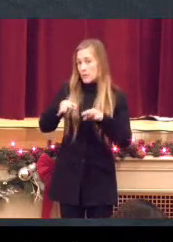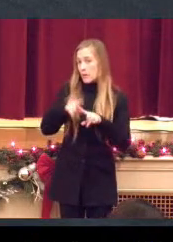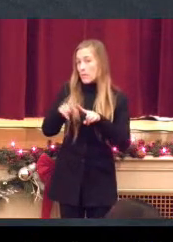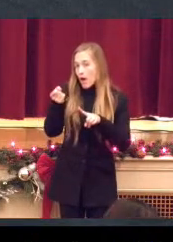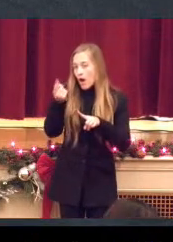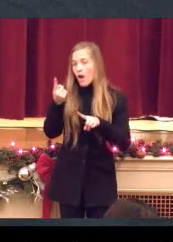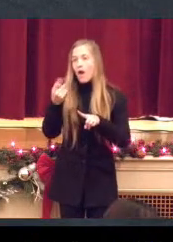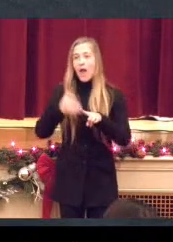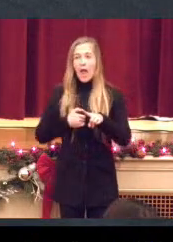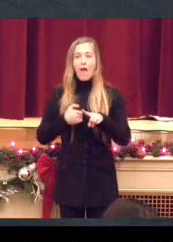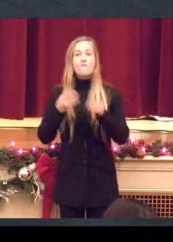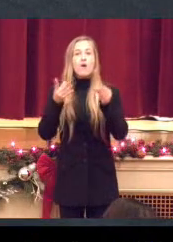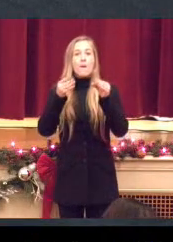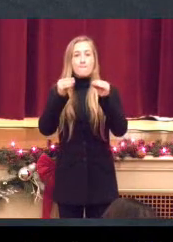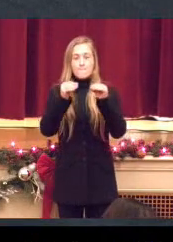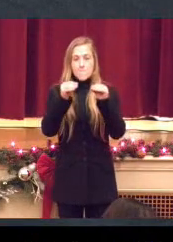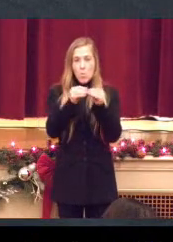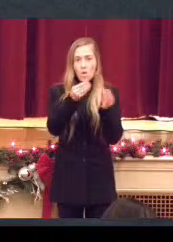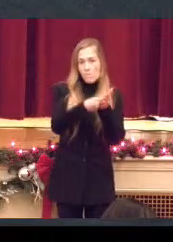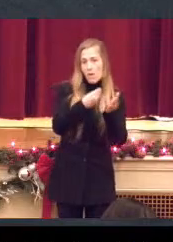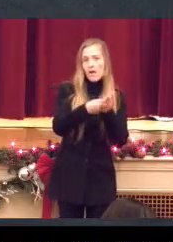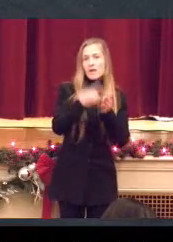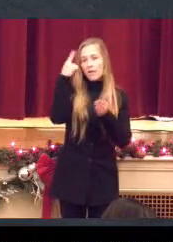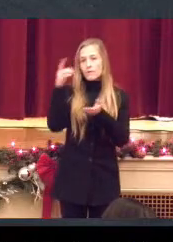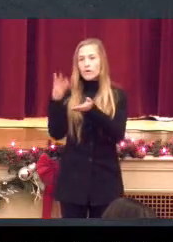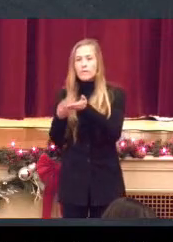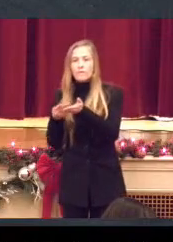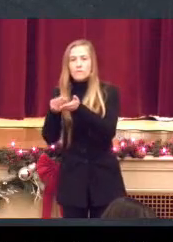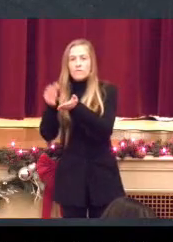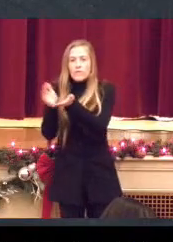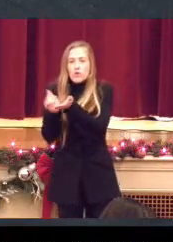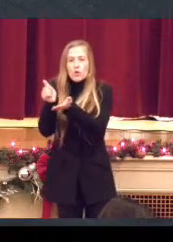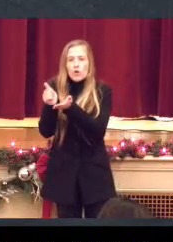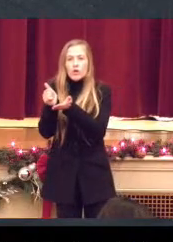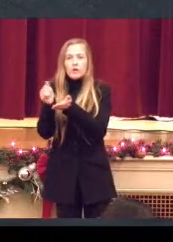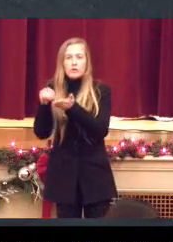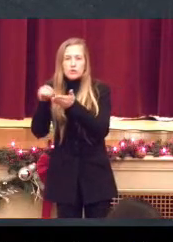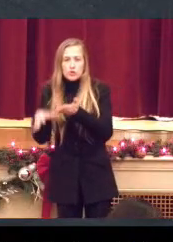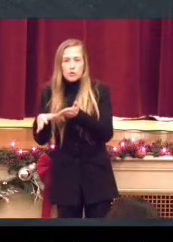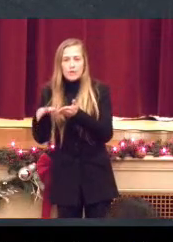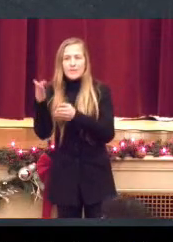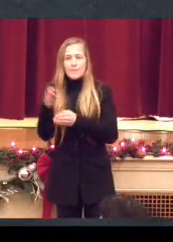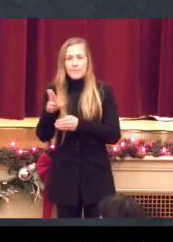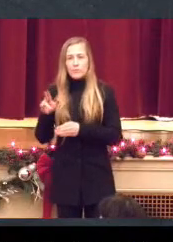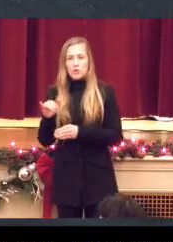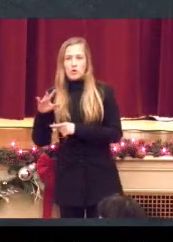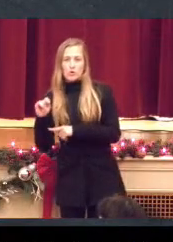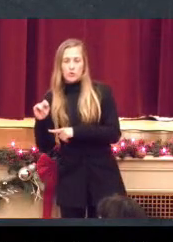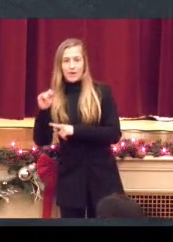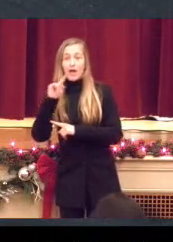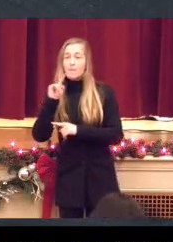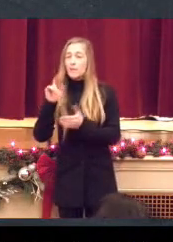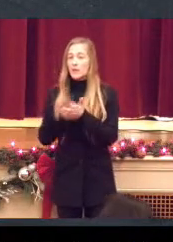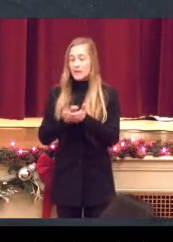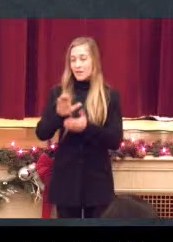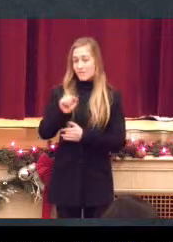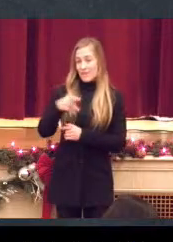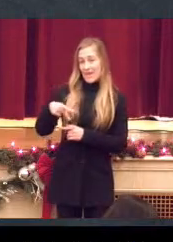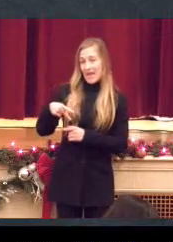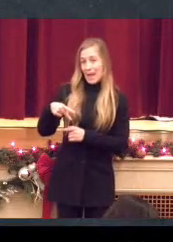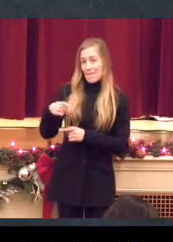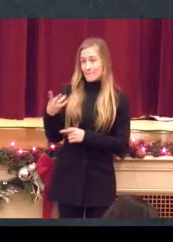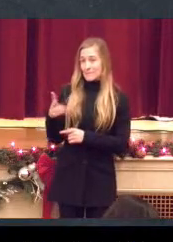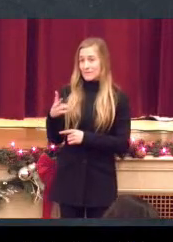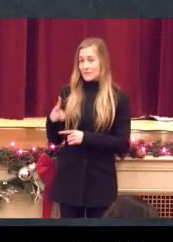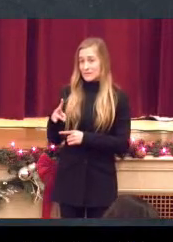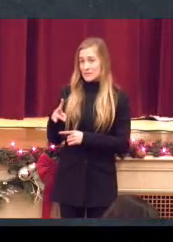for fewer students by unit, right? So the unit count, I think, is about 15 or 17 on a regular